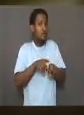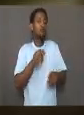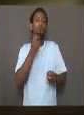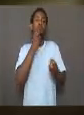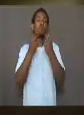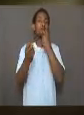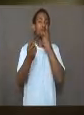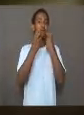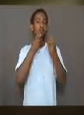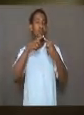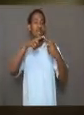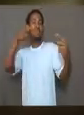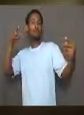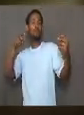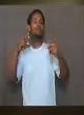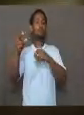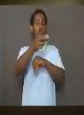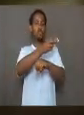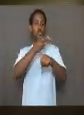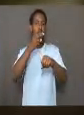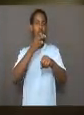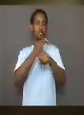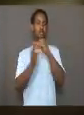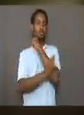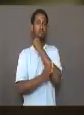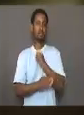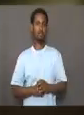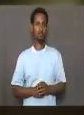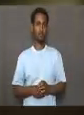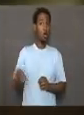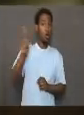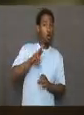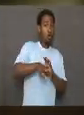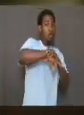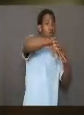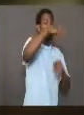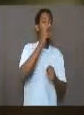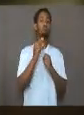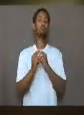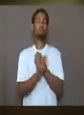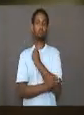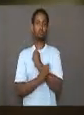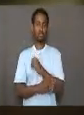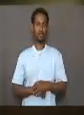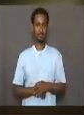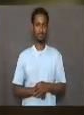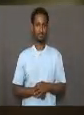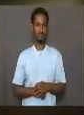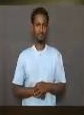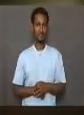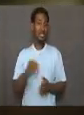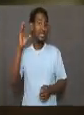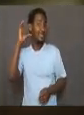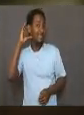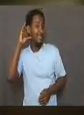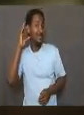the national state or against foreign states. They also hear